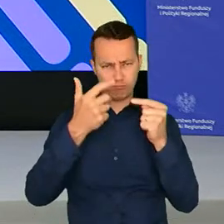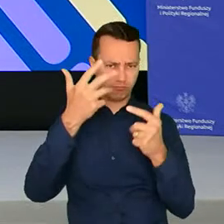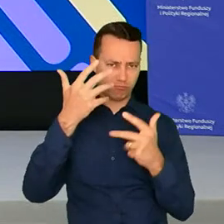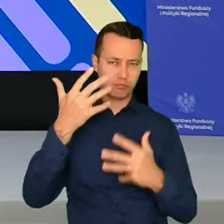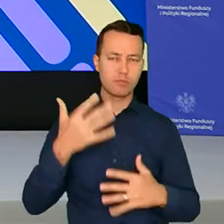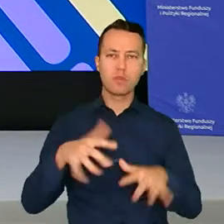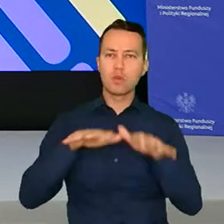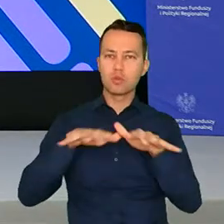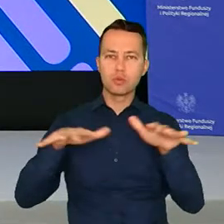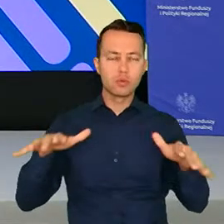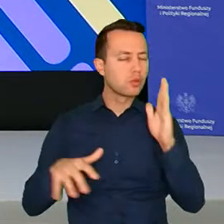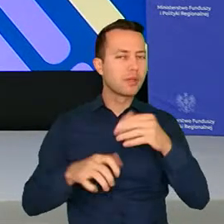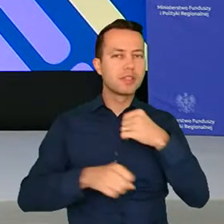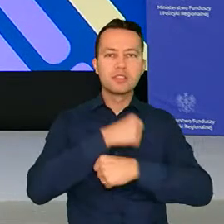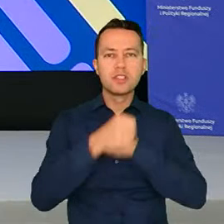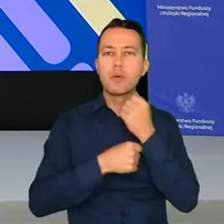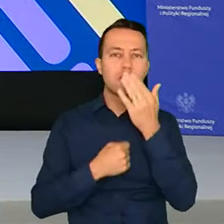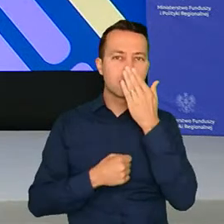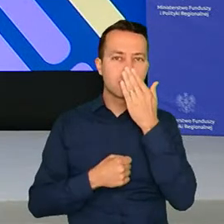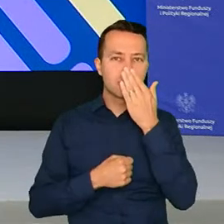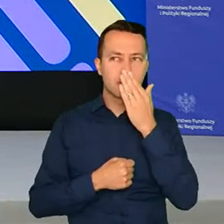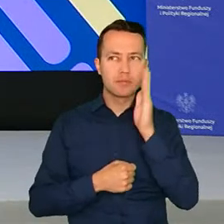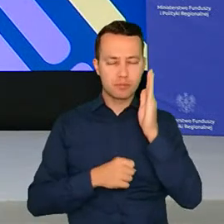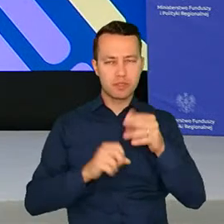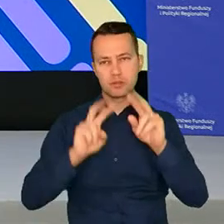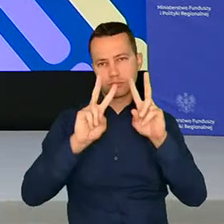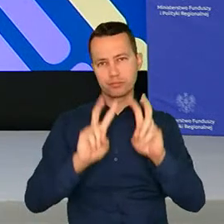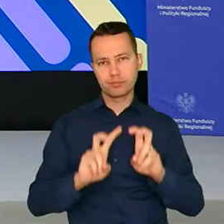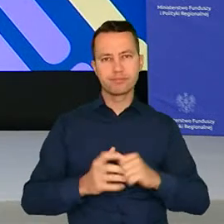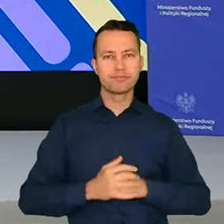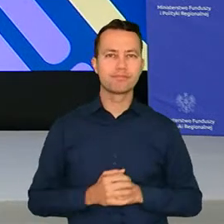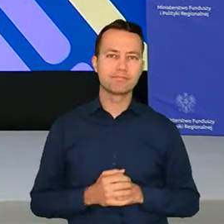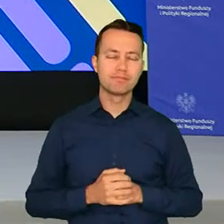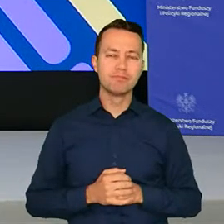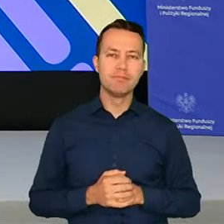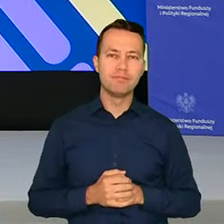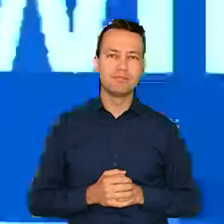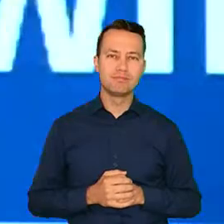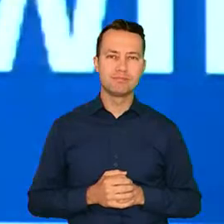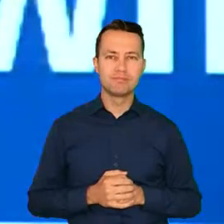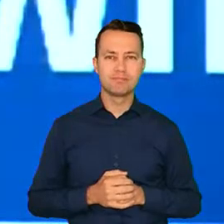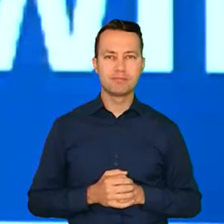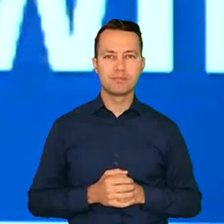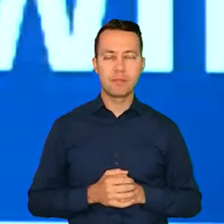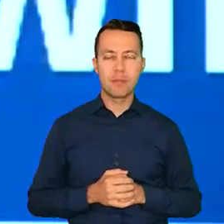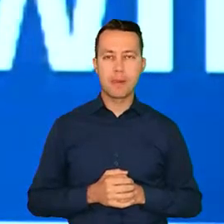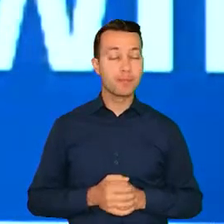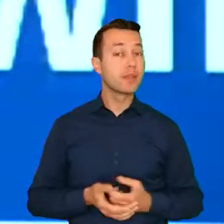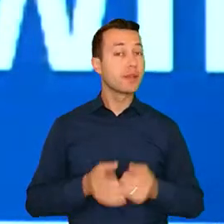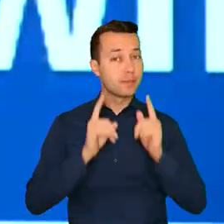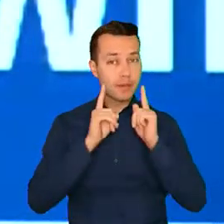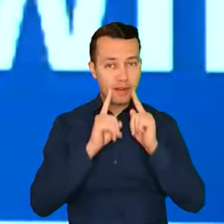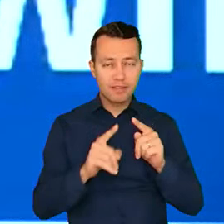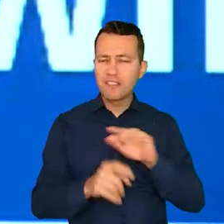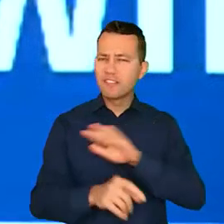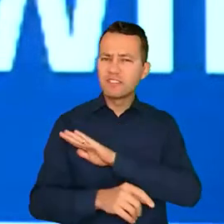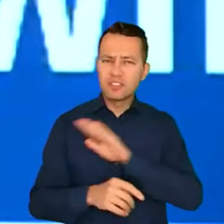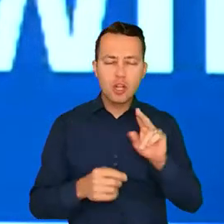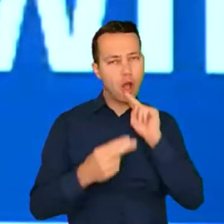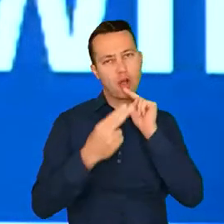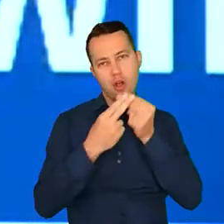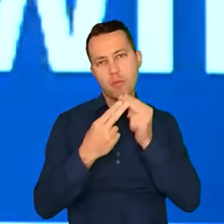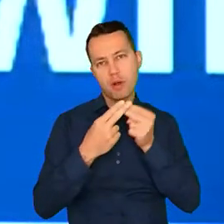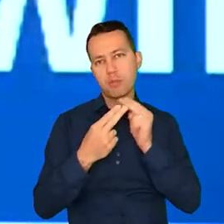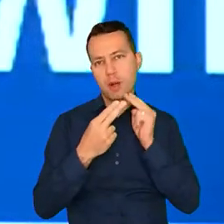stemming from implementation of this directive. Well, I must say that we don't know the final answers to